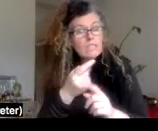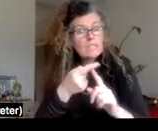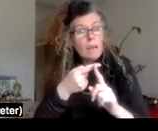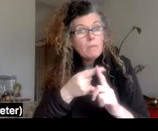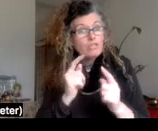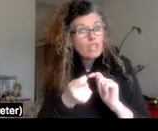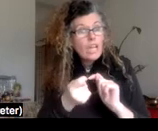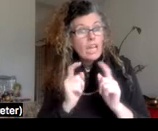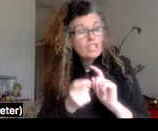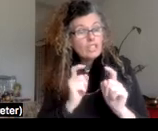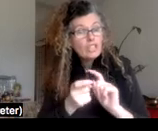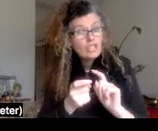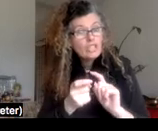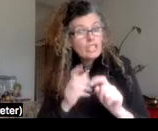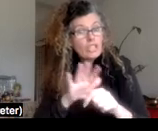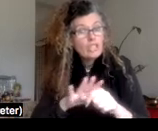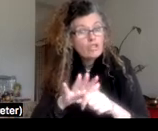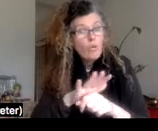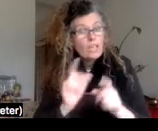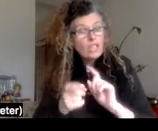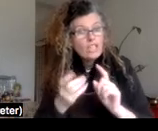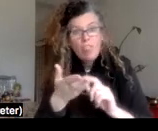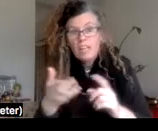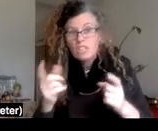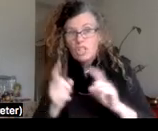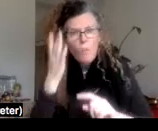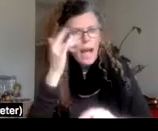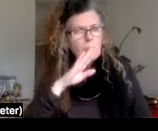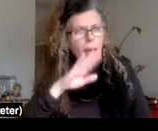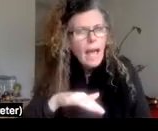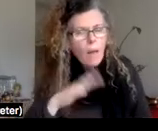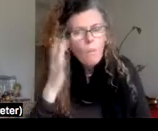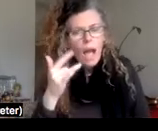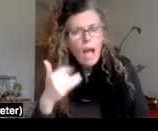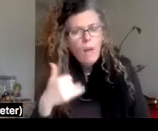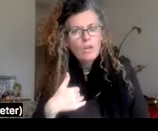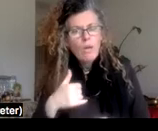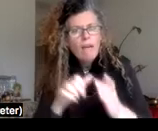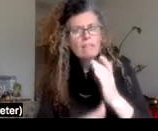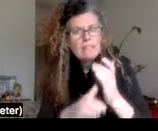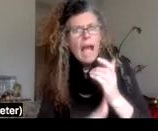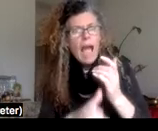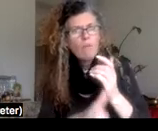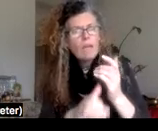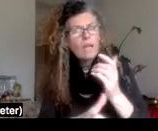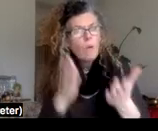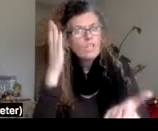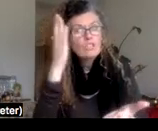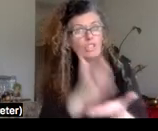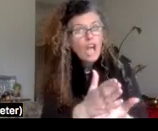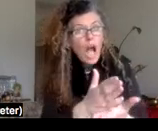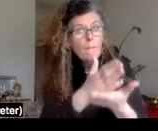things change. So why is this bad? Why is it when you have diarrhea, do you want to stop that crap